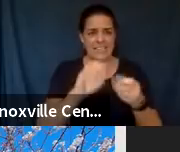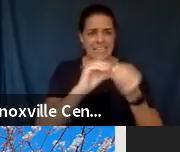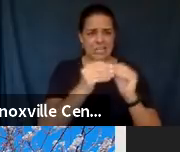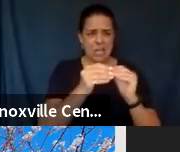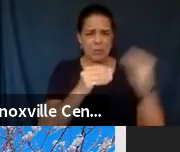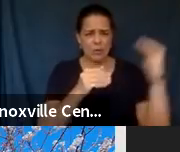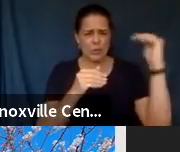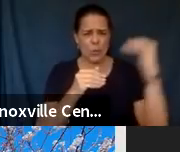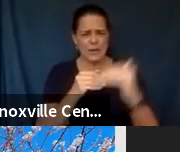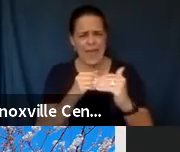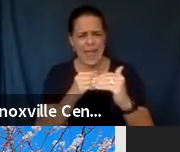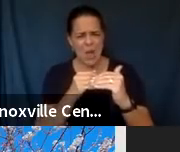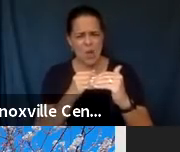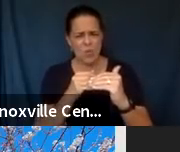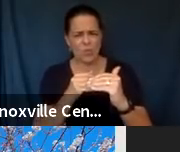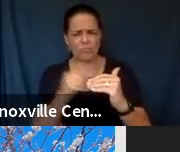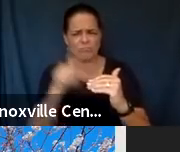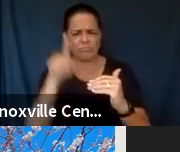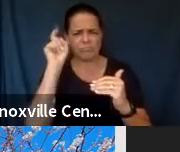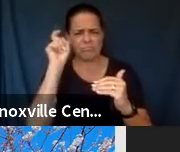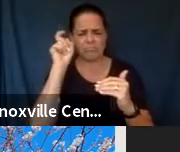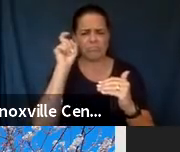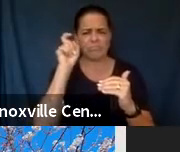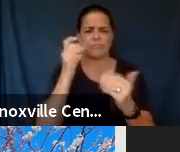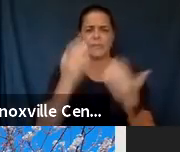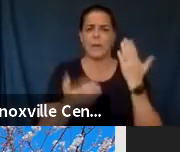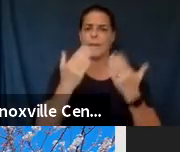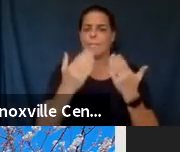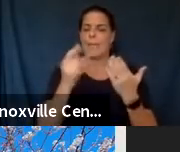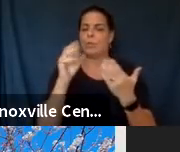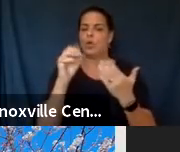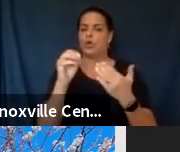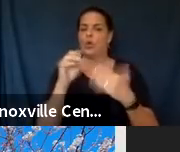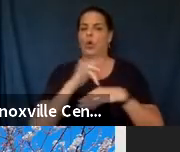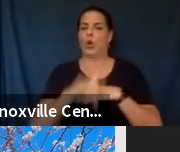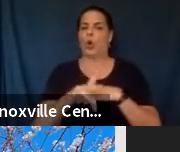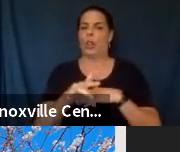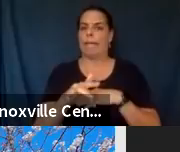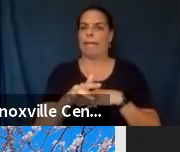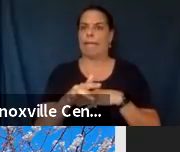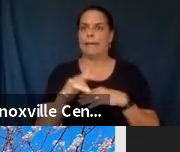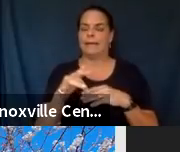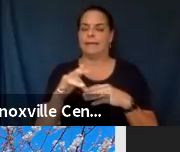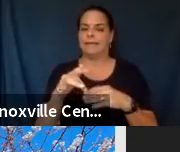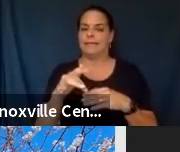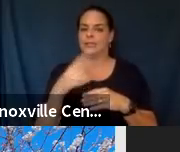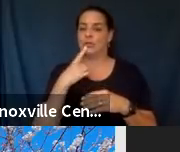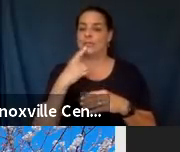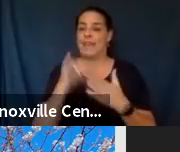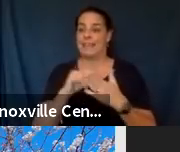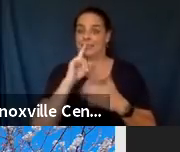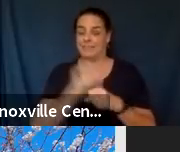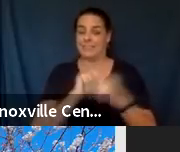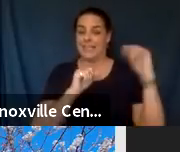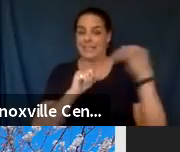going down. And maybe it's too early to say that, but obviously there's going to be tension between